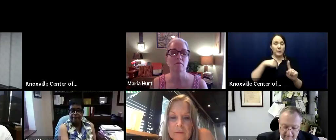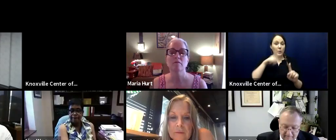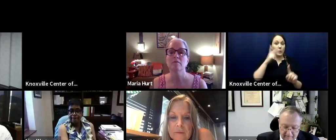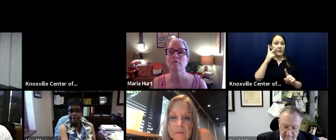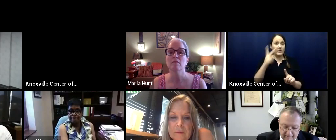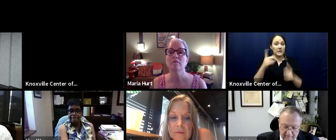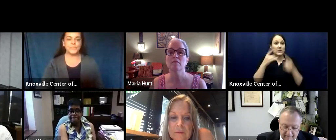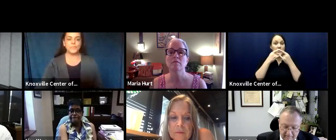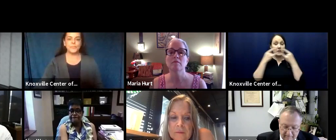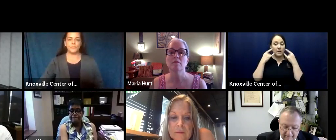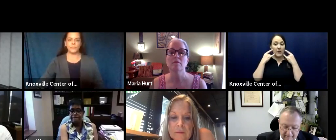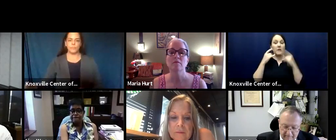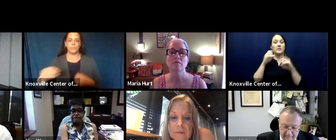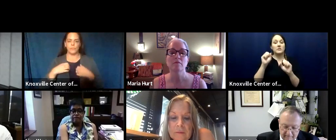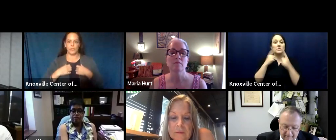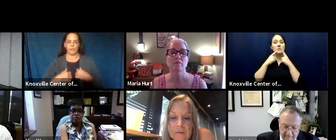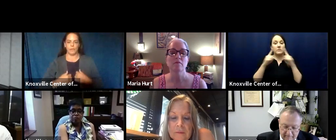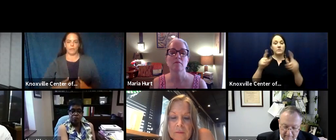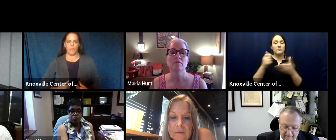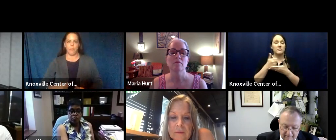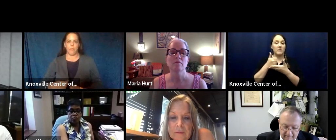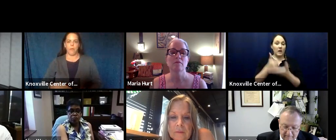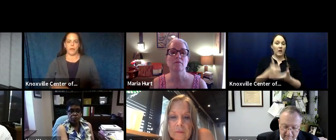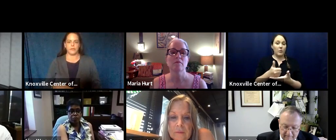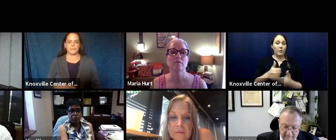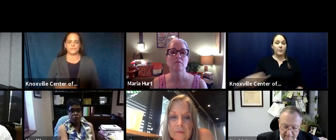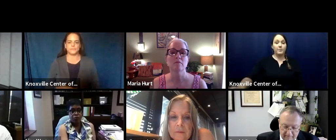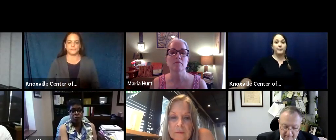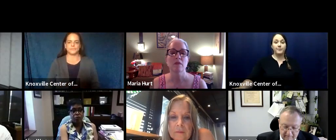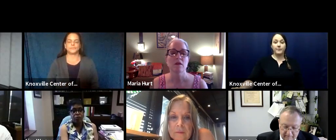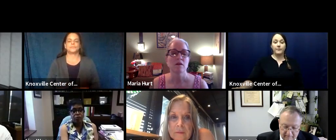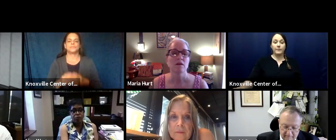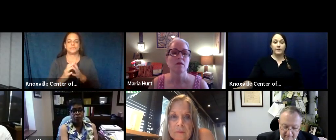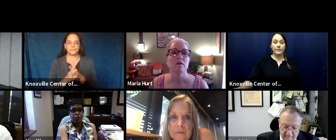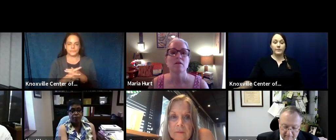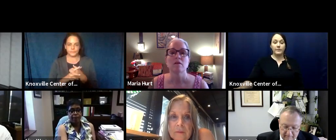masks have been very, very helpful.